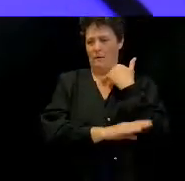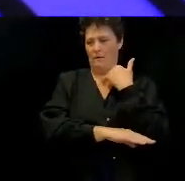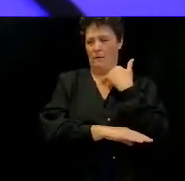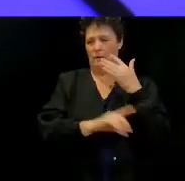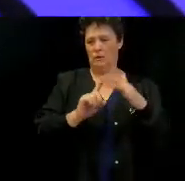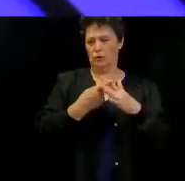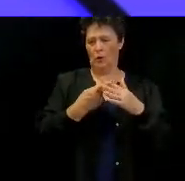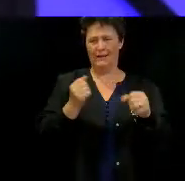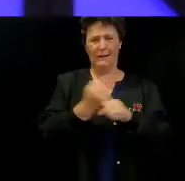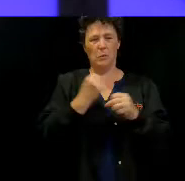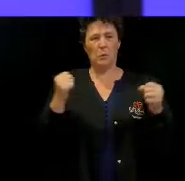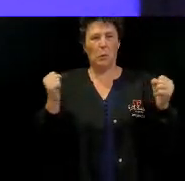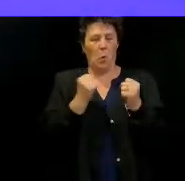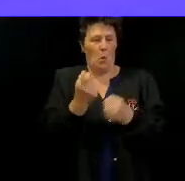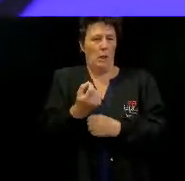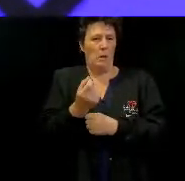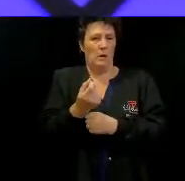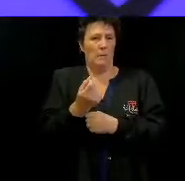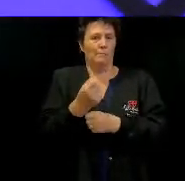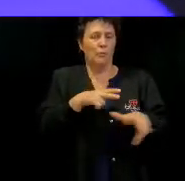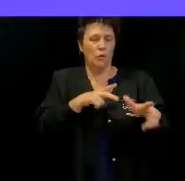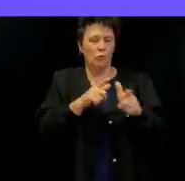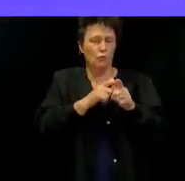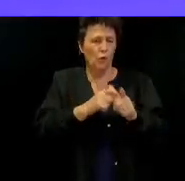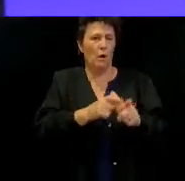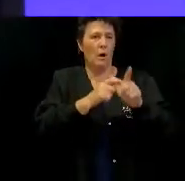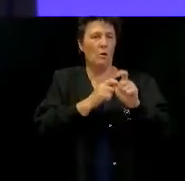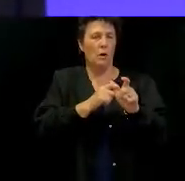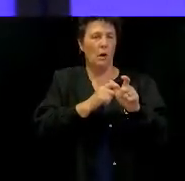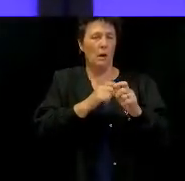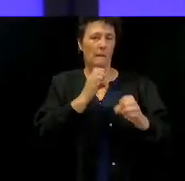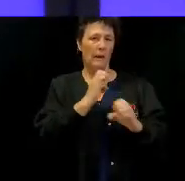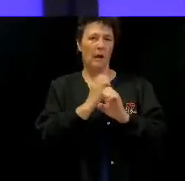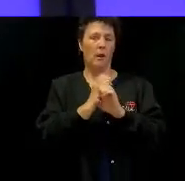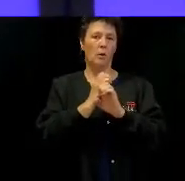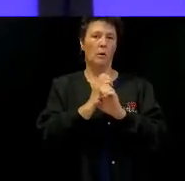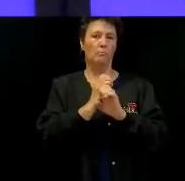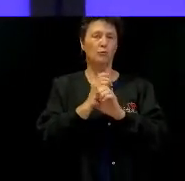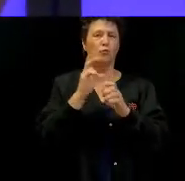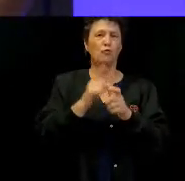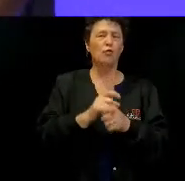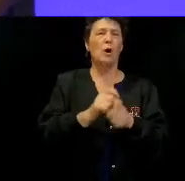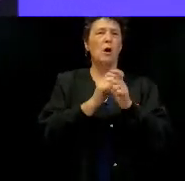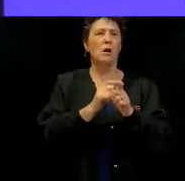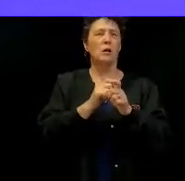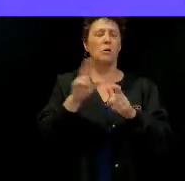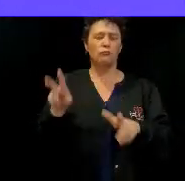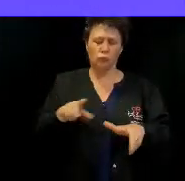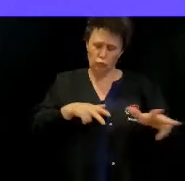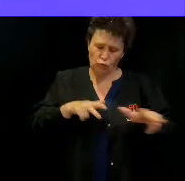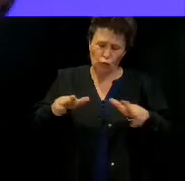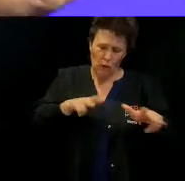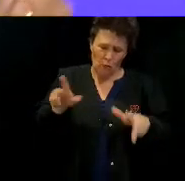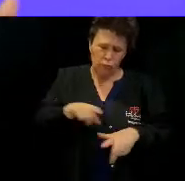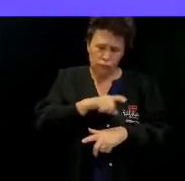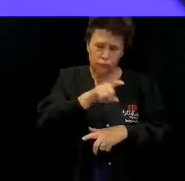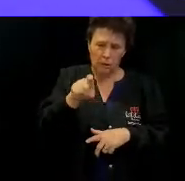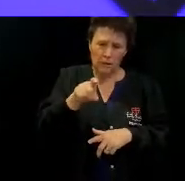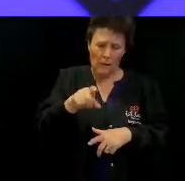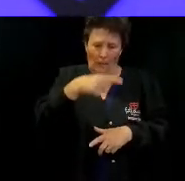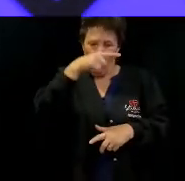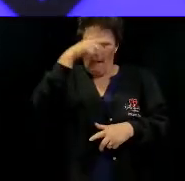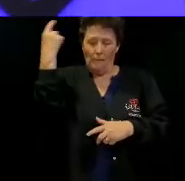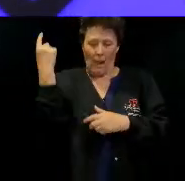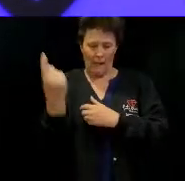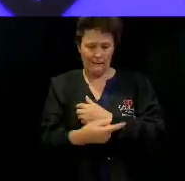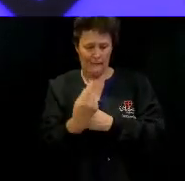get chilly, and we were running the trails up in Eleanor, and I remember I come around the turn, and there was a big old black snake right